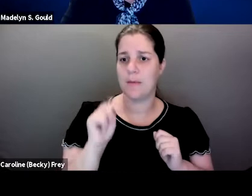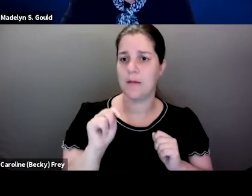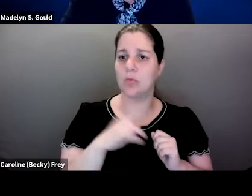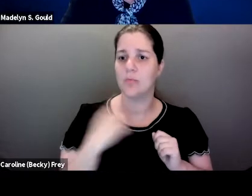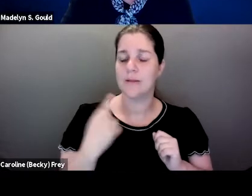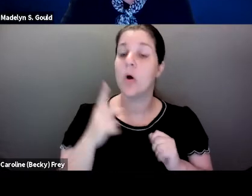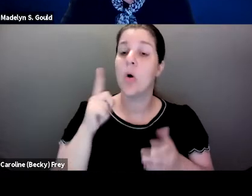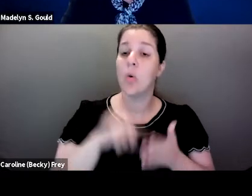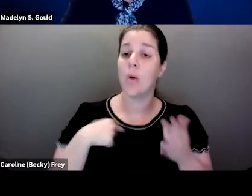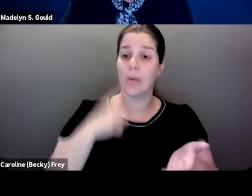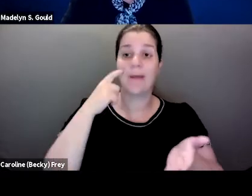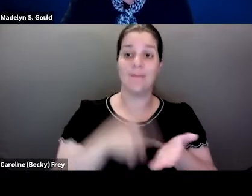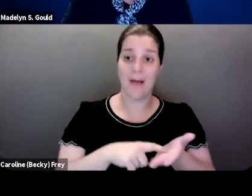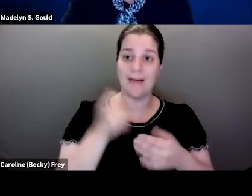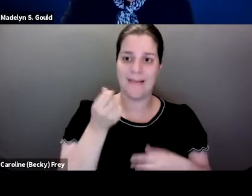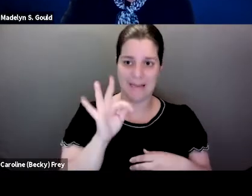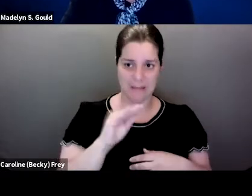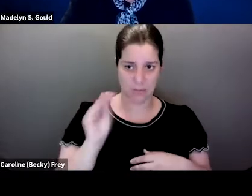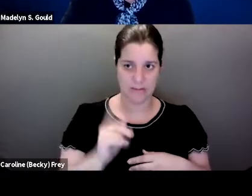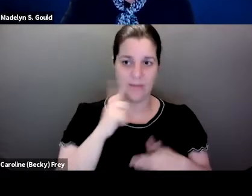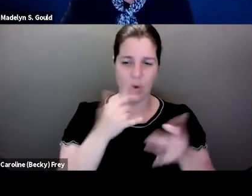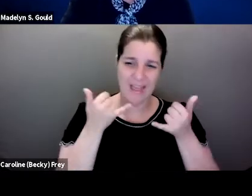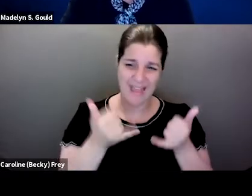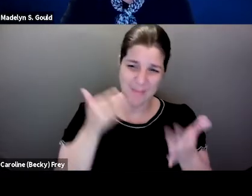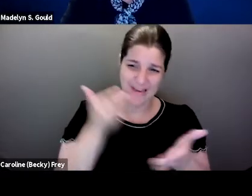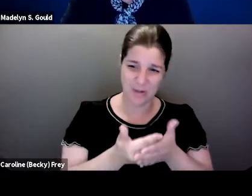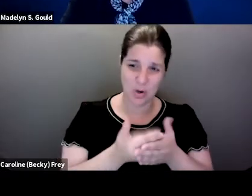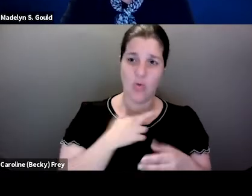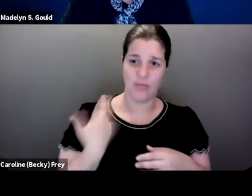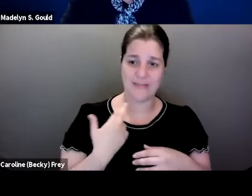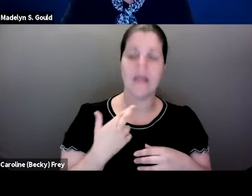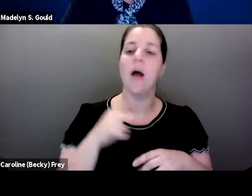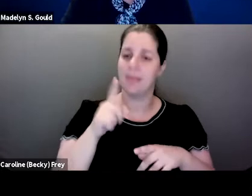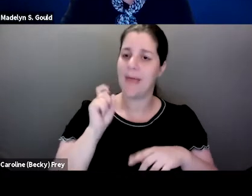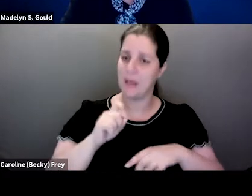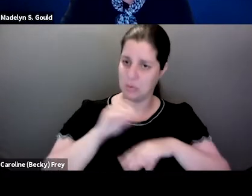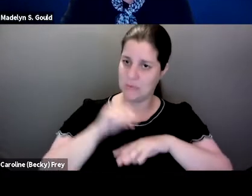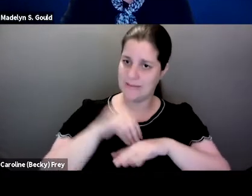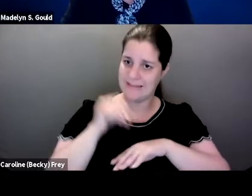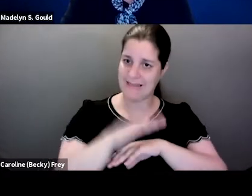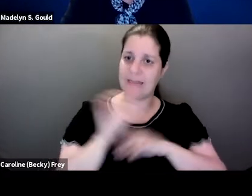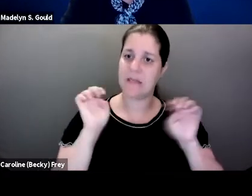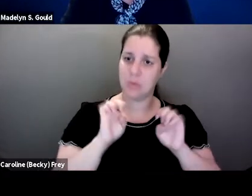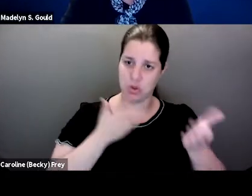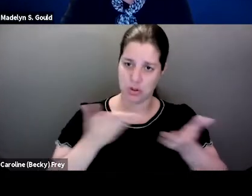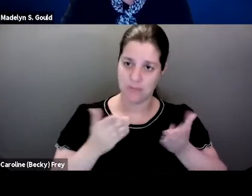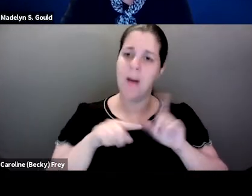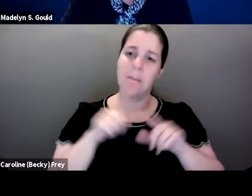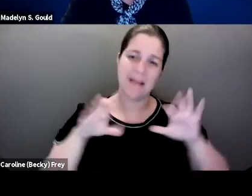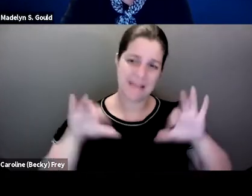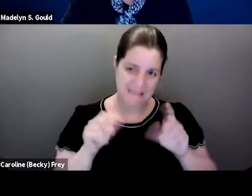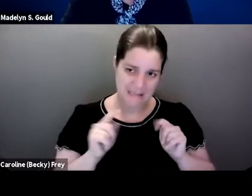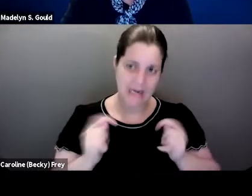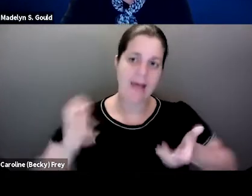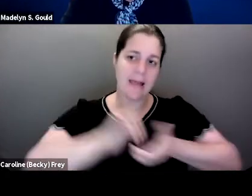about 19% of imminent risk calls, counselors did have to send emergency services, but they did so with the collaboration